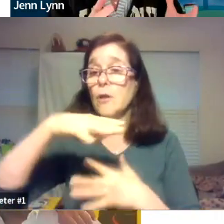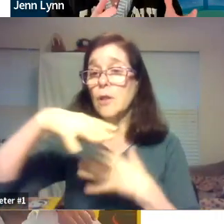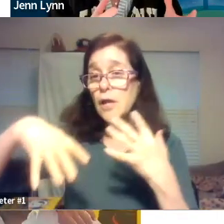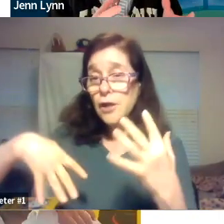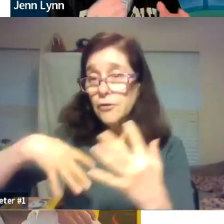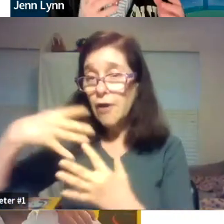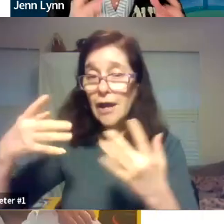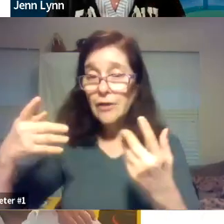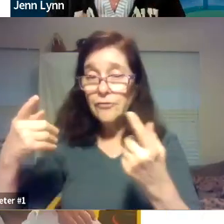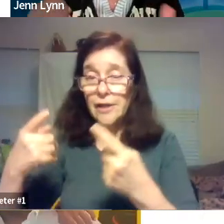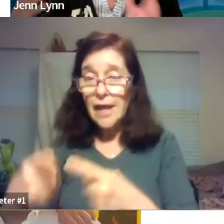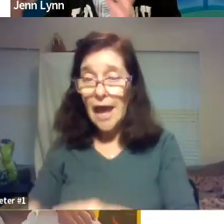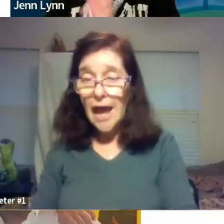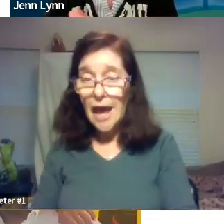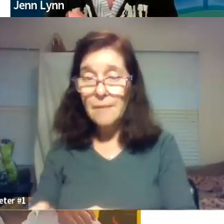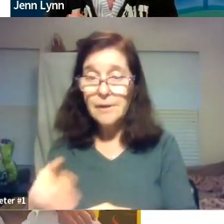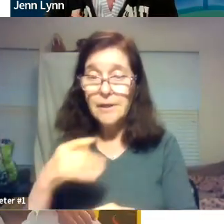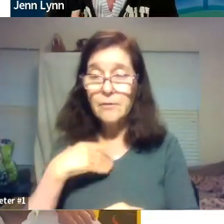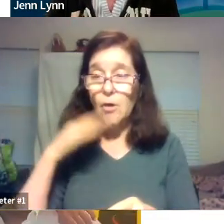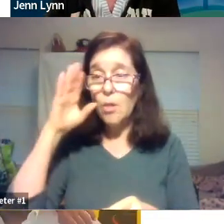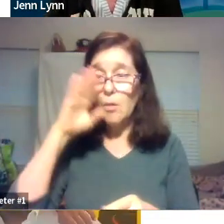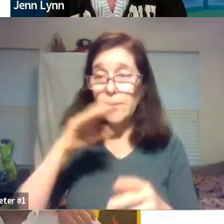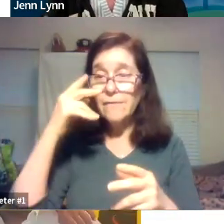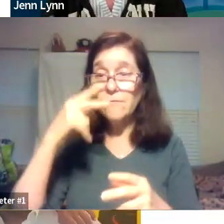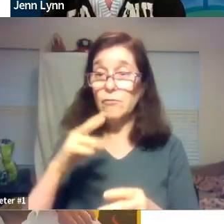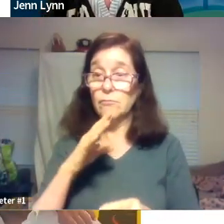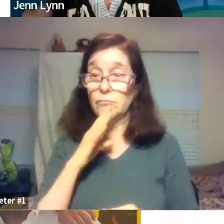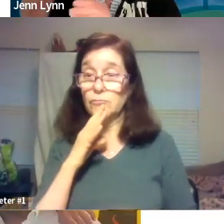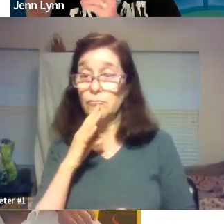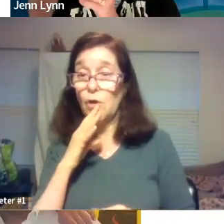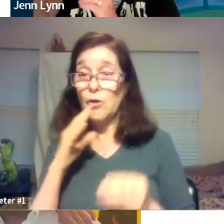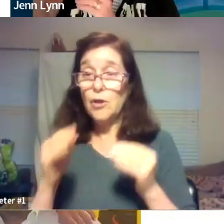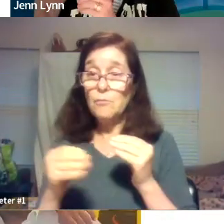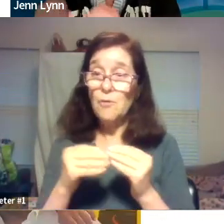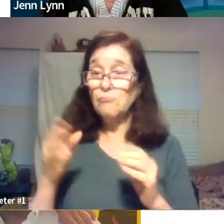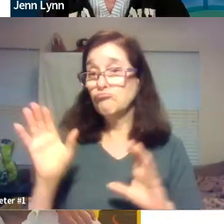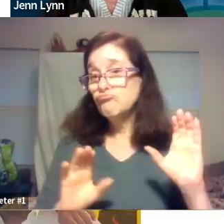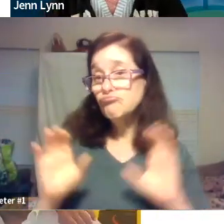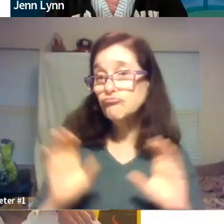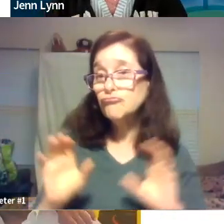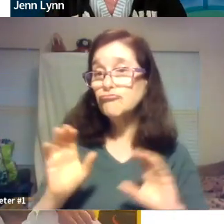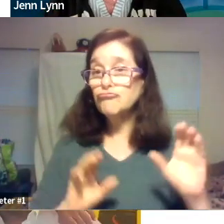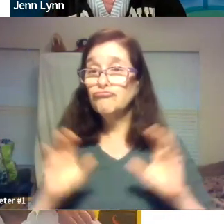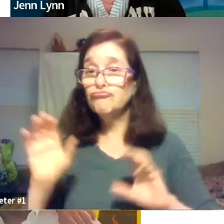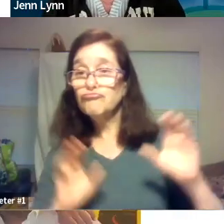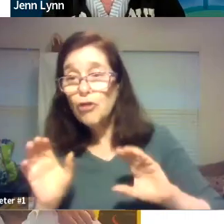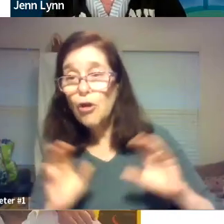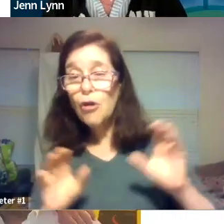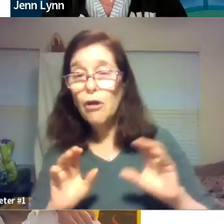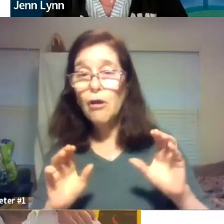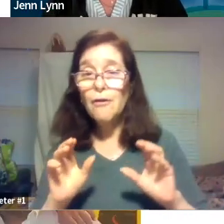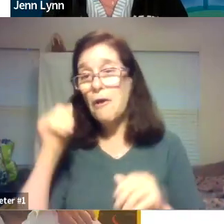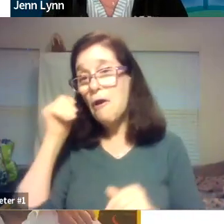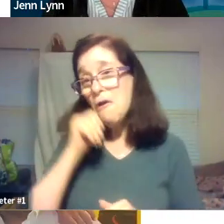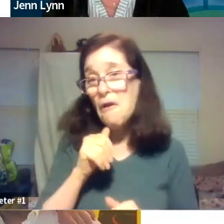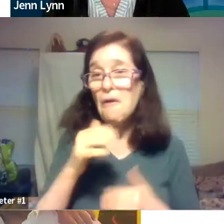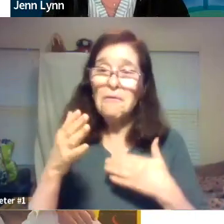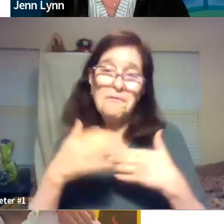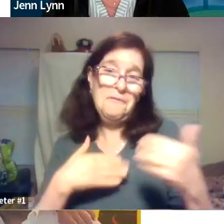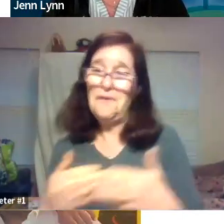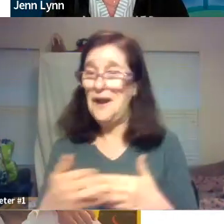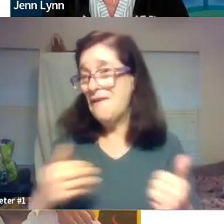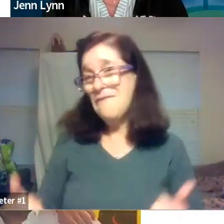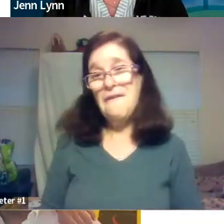at the main event. Something for our more verbal guys that want to just chit chat and talk about girls and stuff and